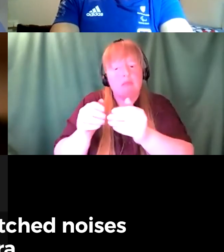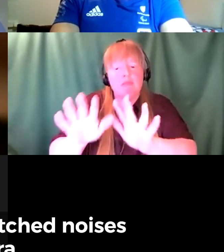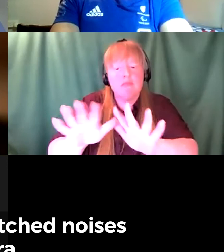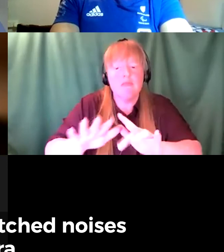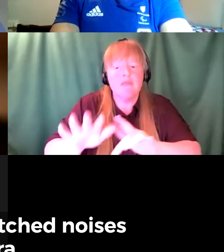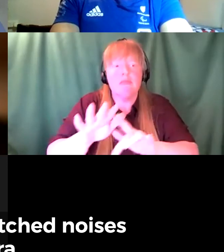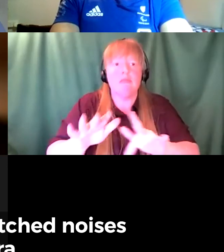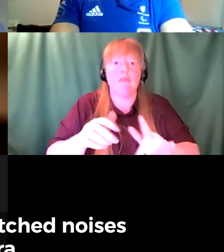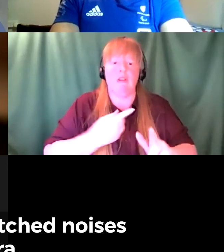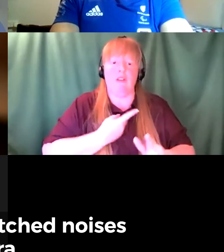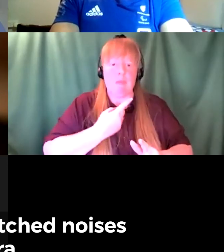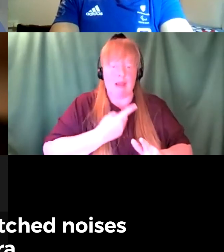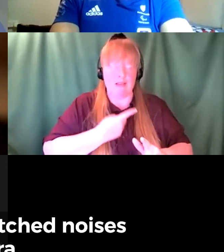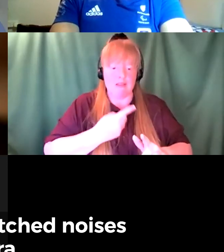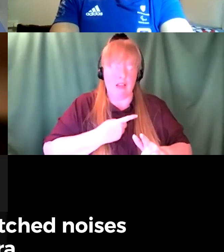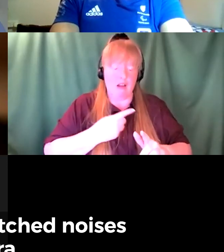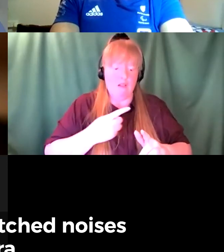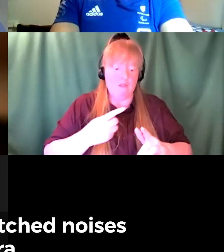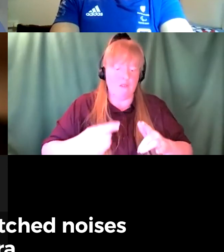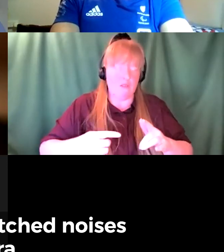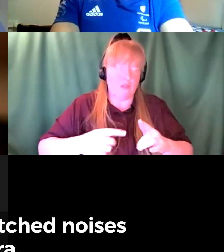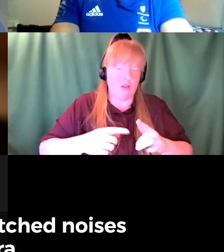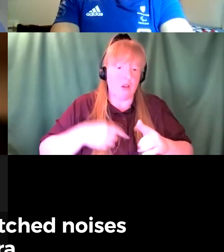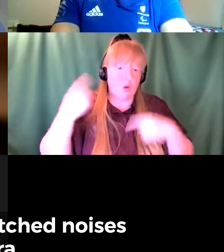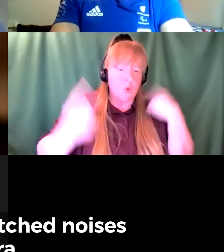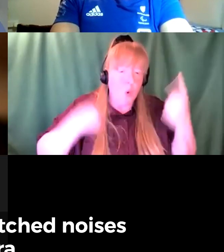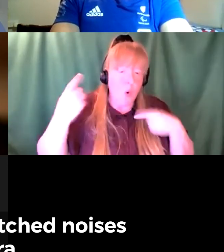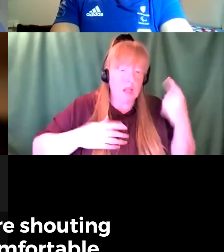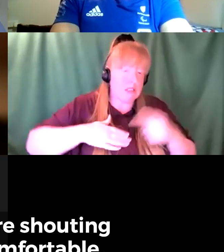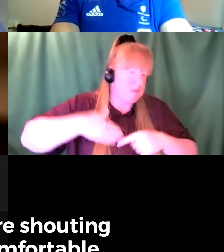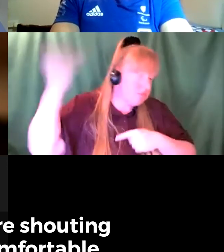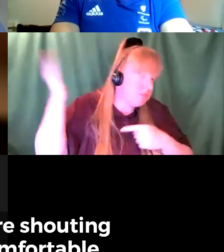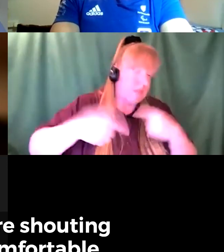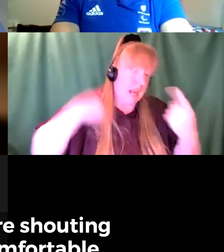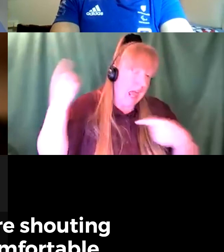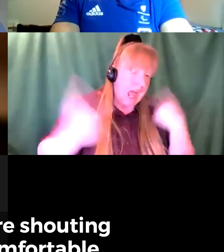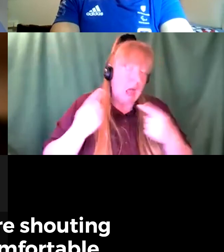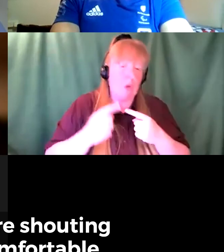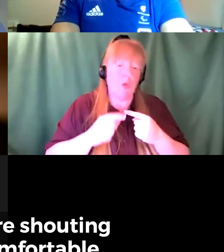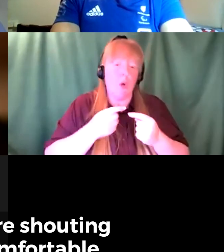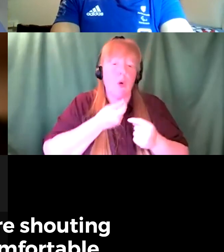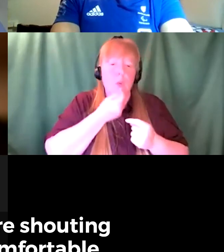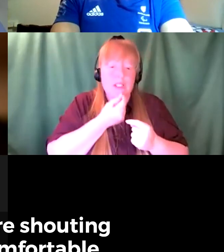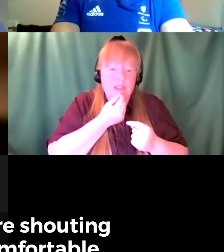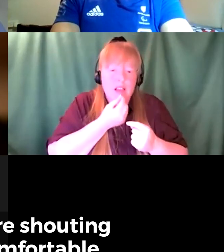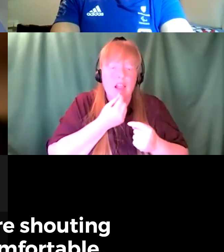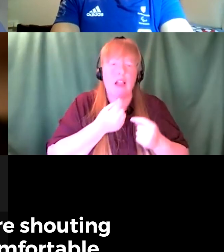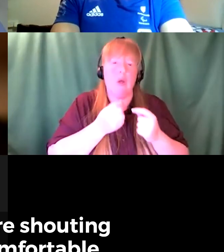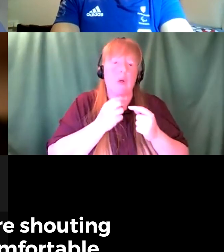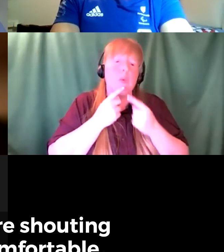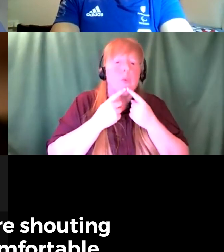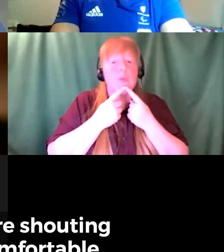noise, loud noises, high-pitched noises like whistling, etc. And it's sort of, if I'm in a gym with people